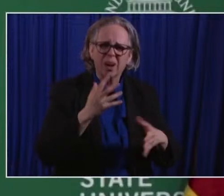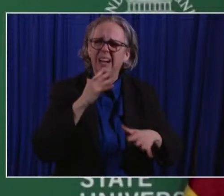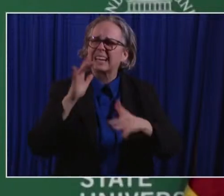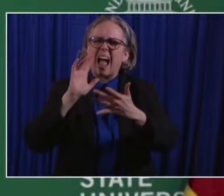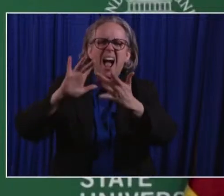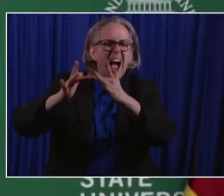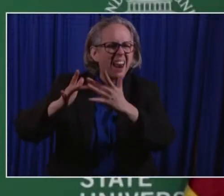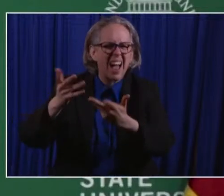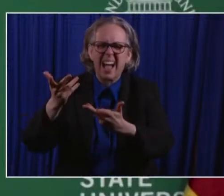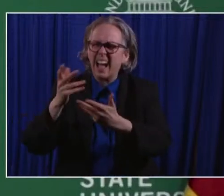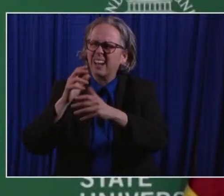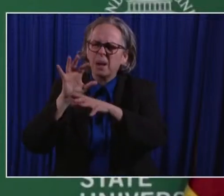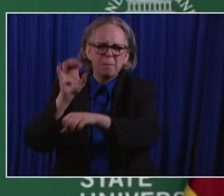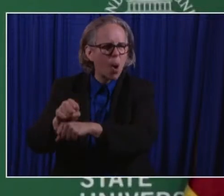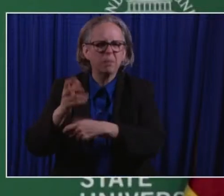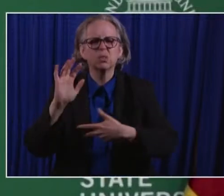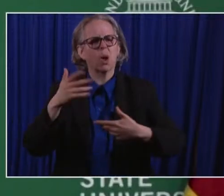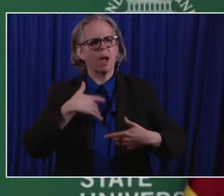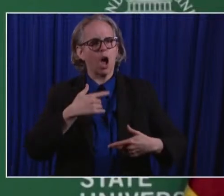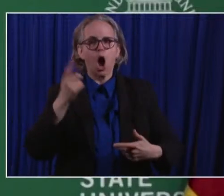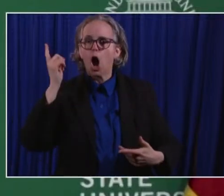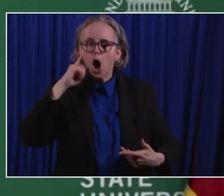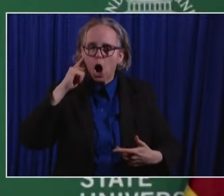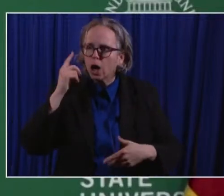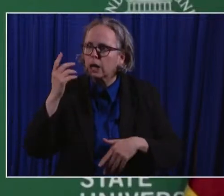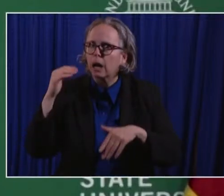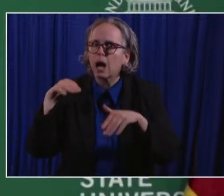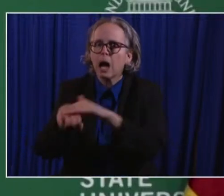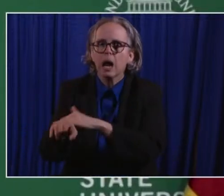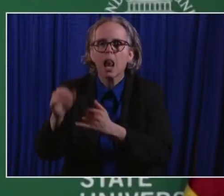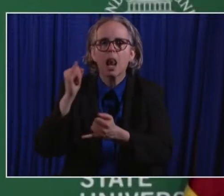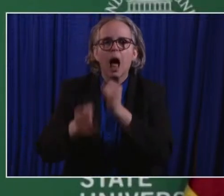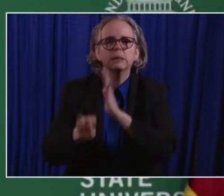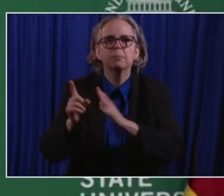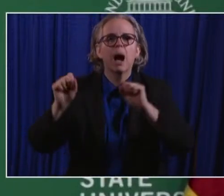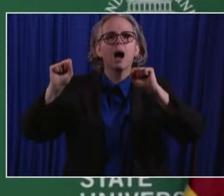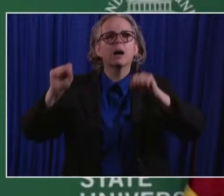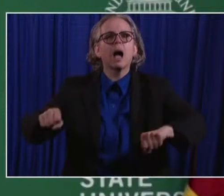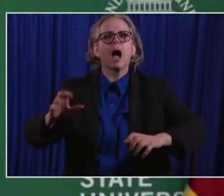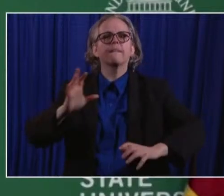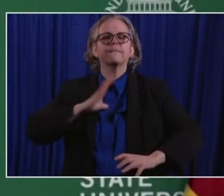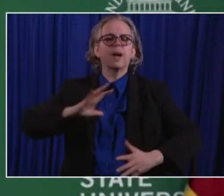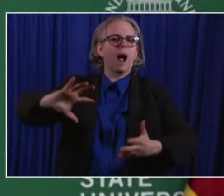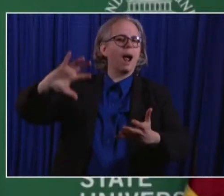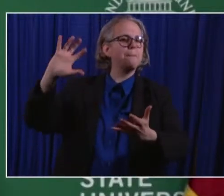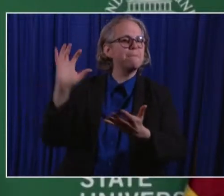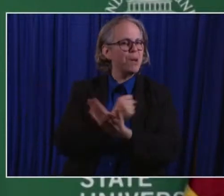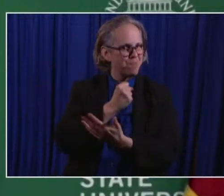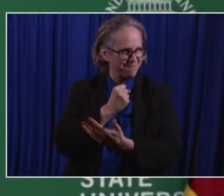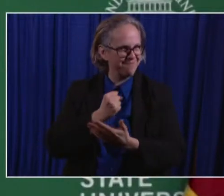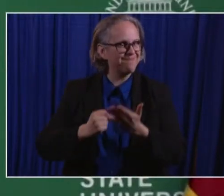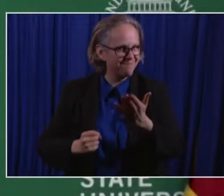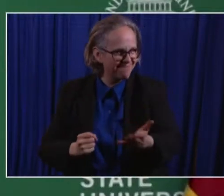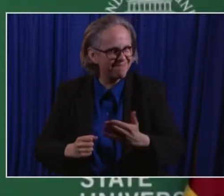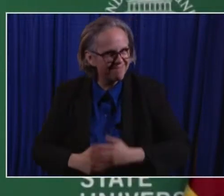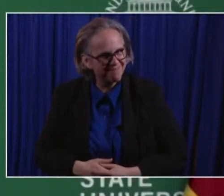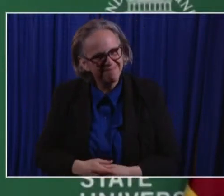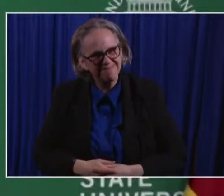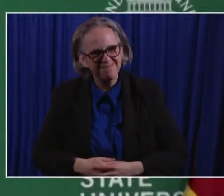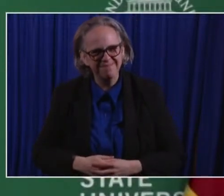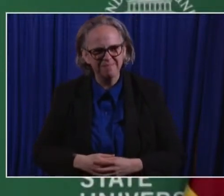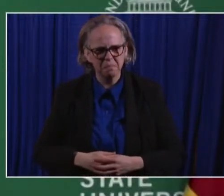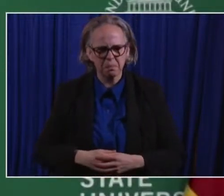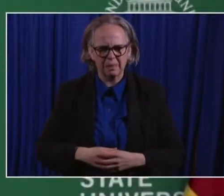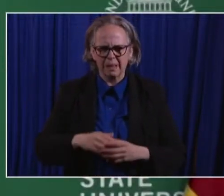it, but I heard it on TV, or I heard it on radio, or read it in the newspapers. I saw it in the media, and I knew